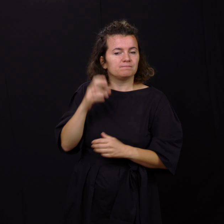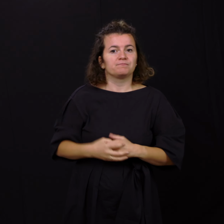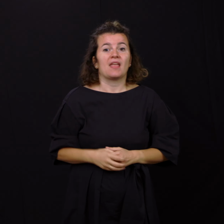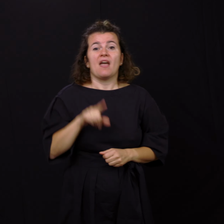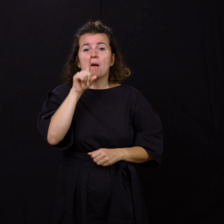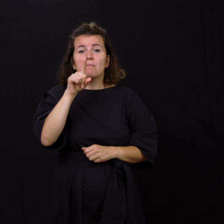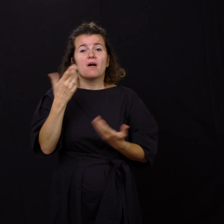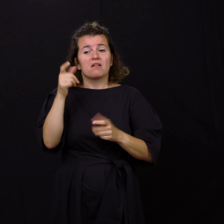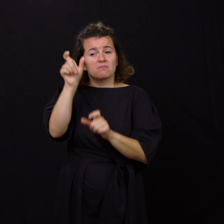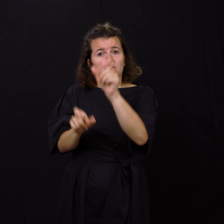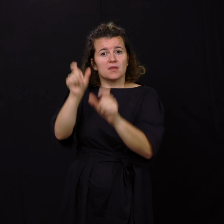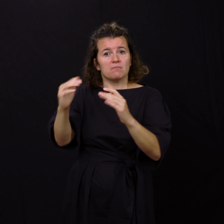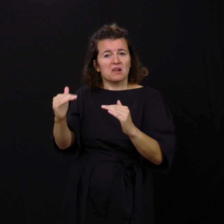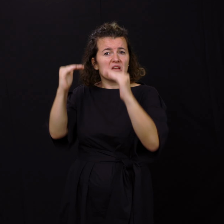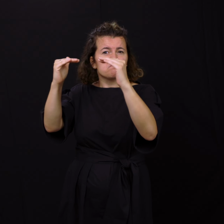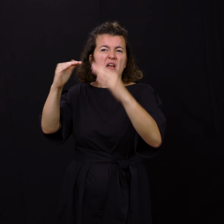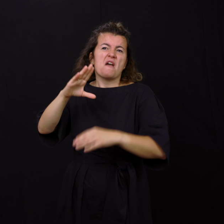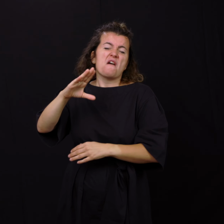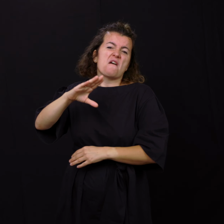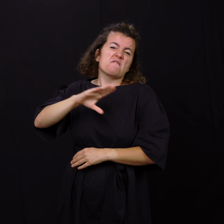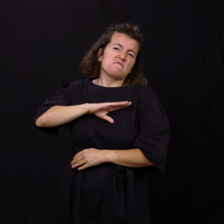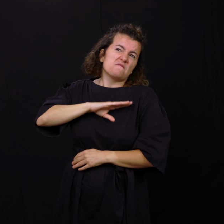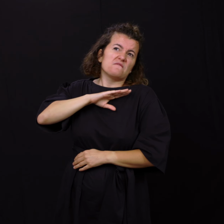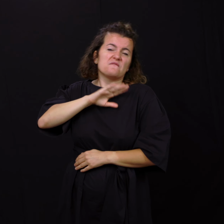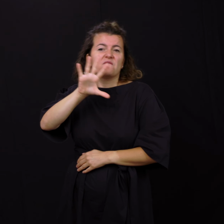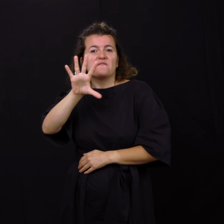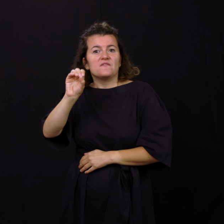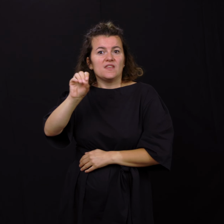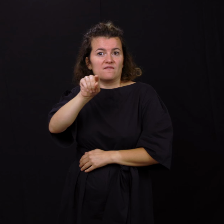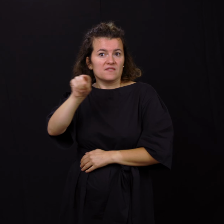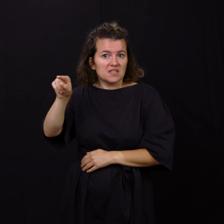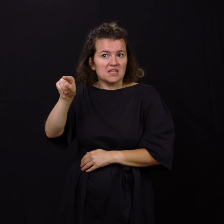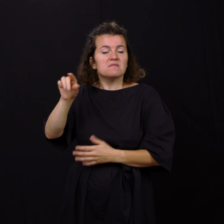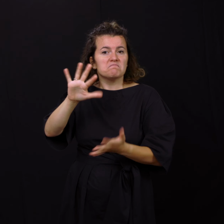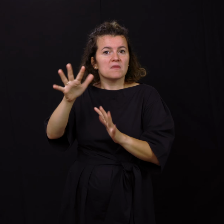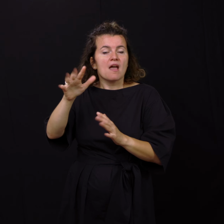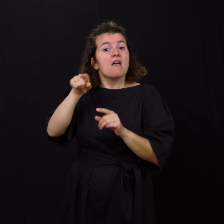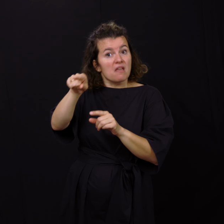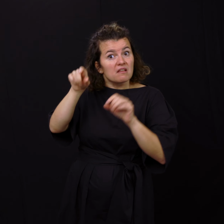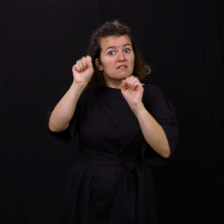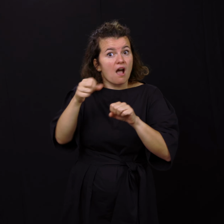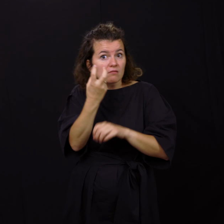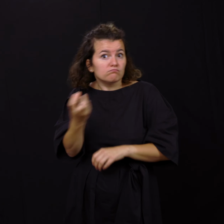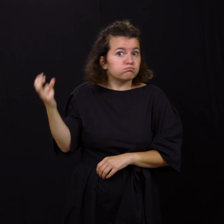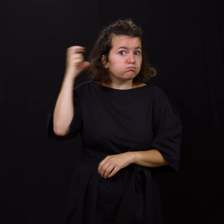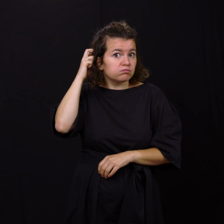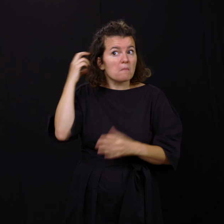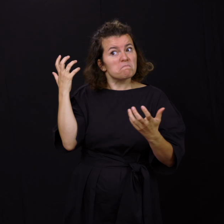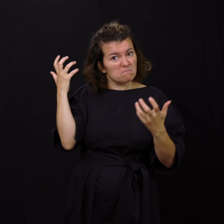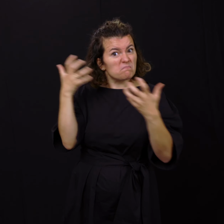about 15% of them are eligible for a cochlear implant, and they do really well with it. Right.